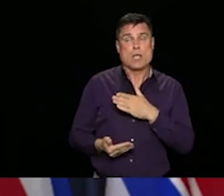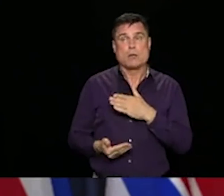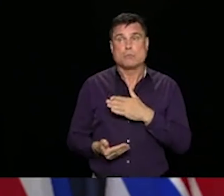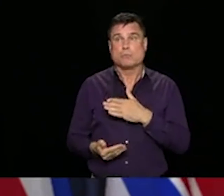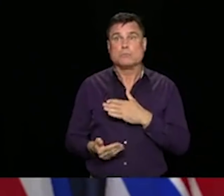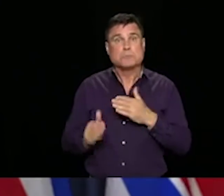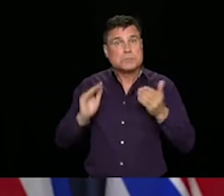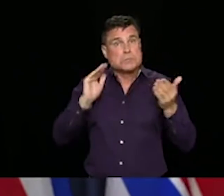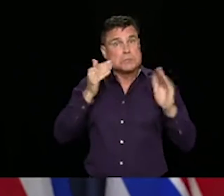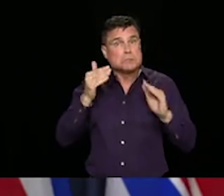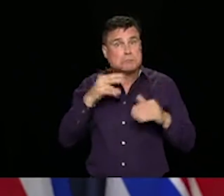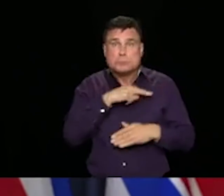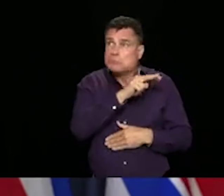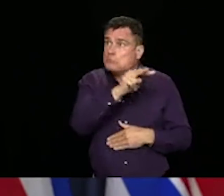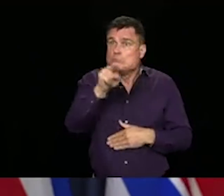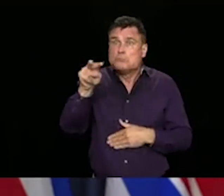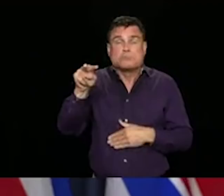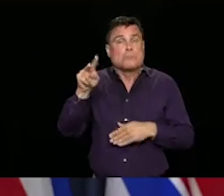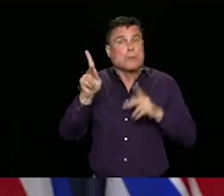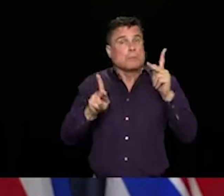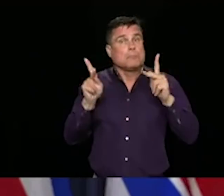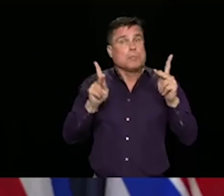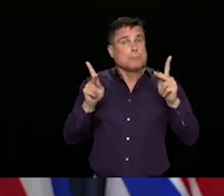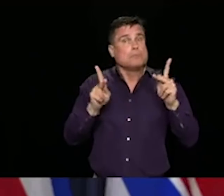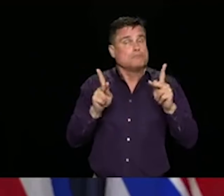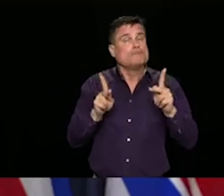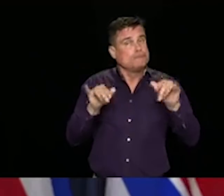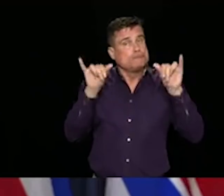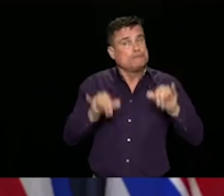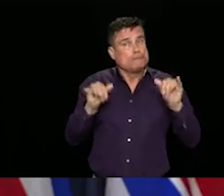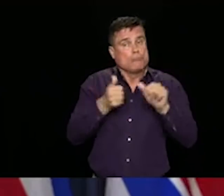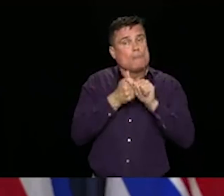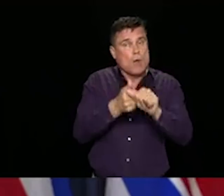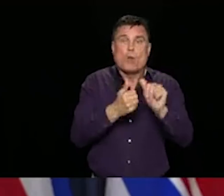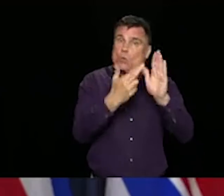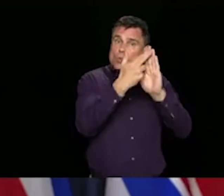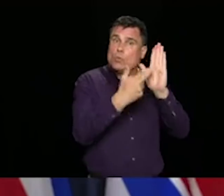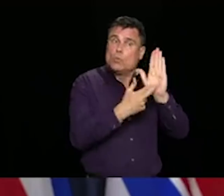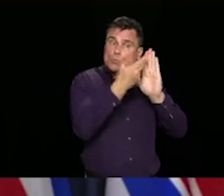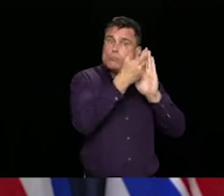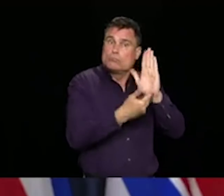every day really, where we continue to use the skills that Dr. Henry has taught us